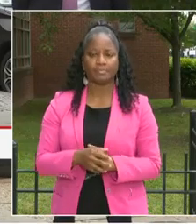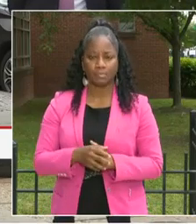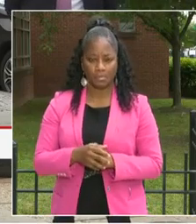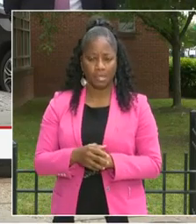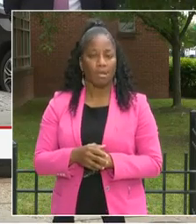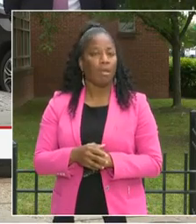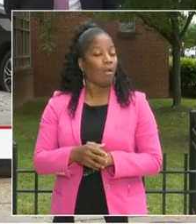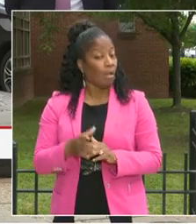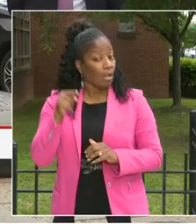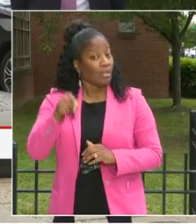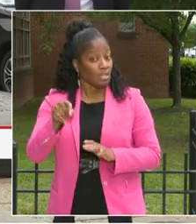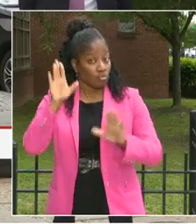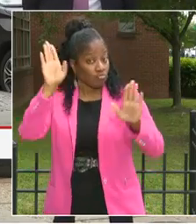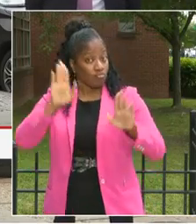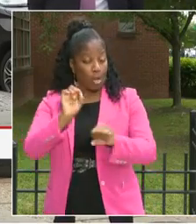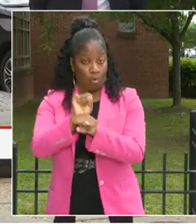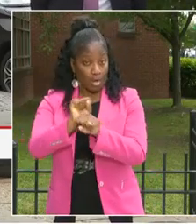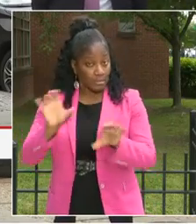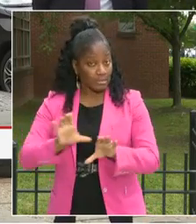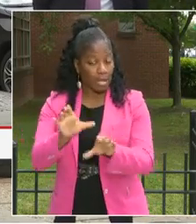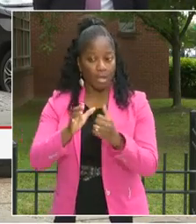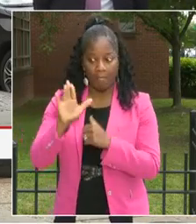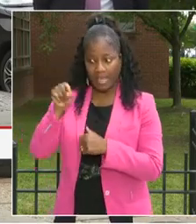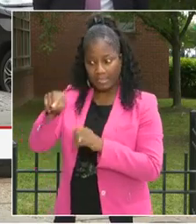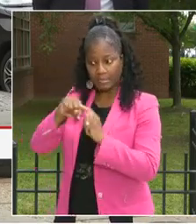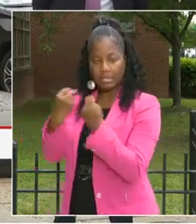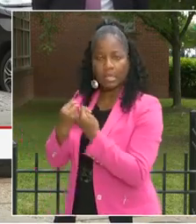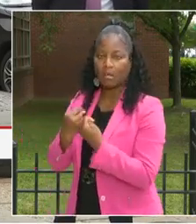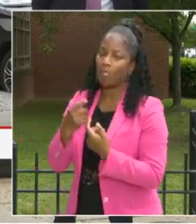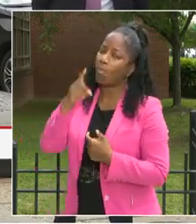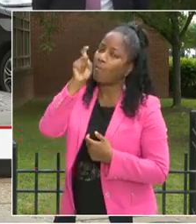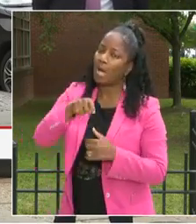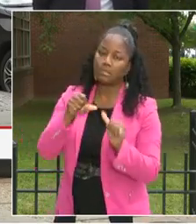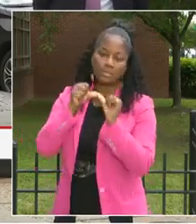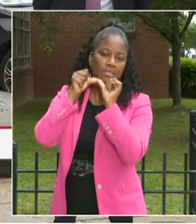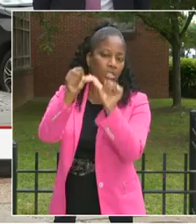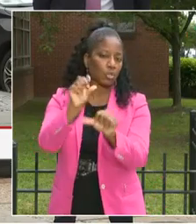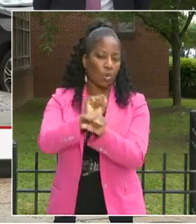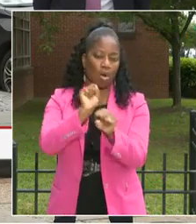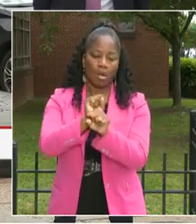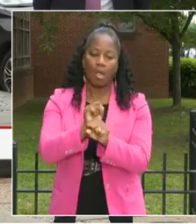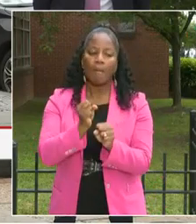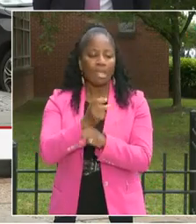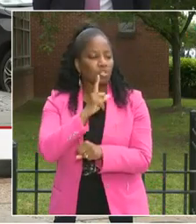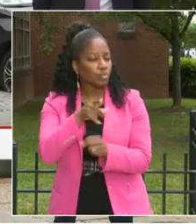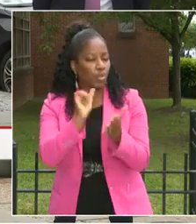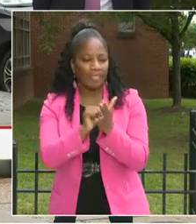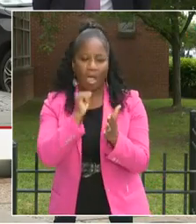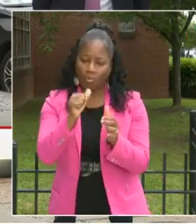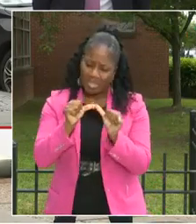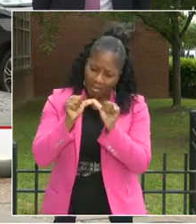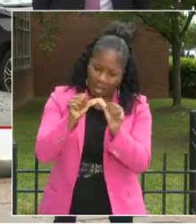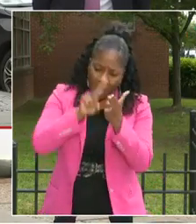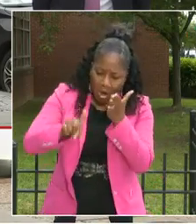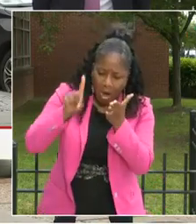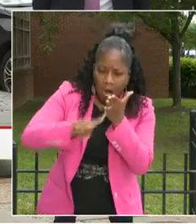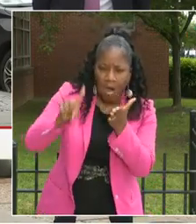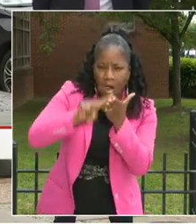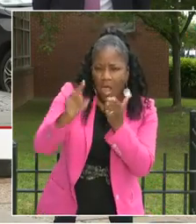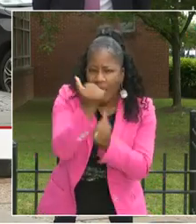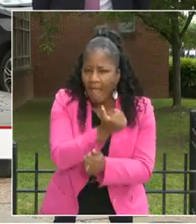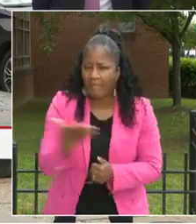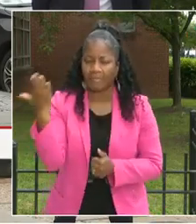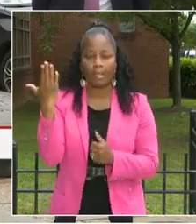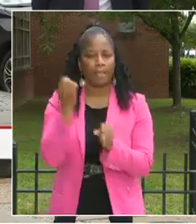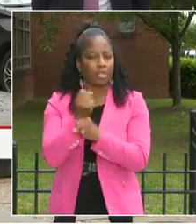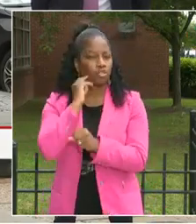While great work was done by this team, the work continues as we continue to ensure no stone is left unturned and all persons